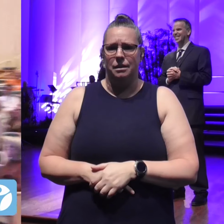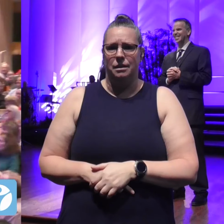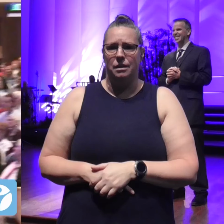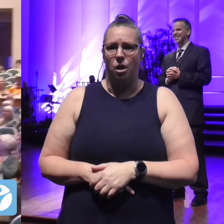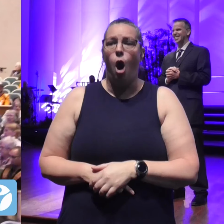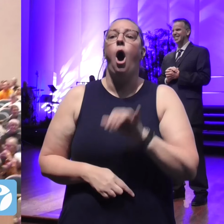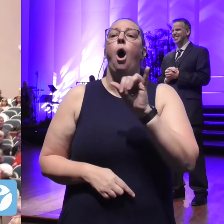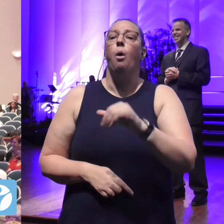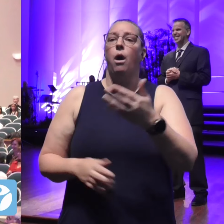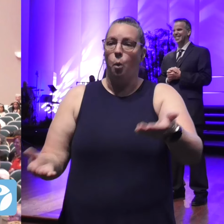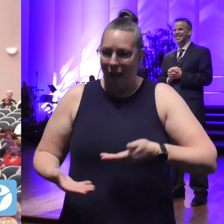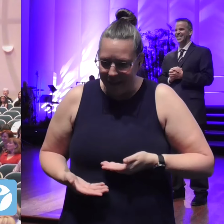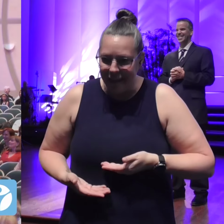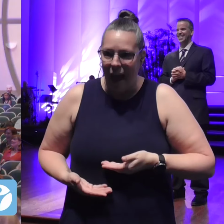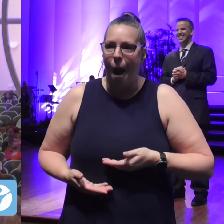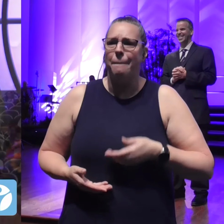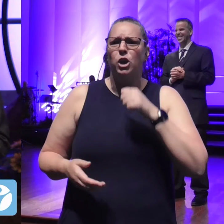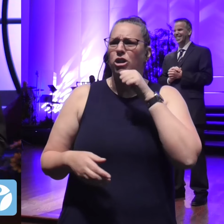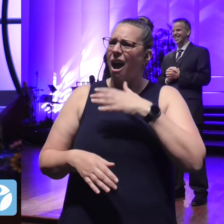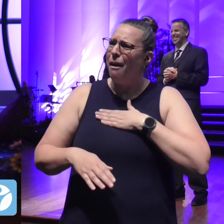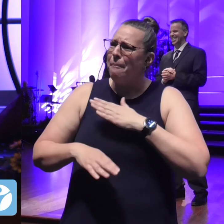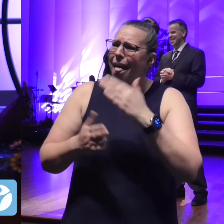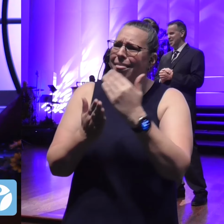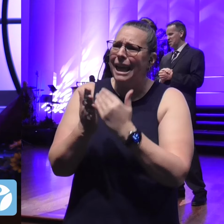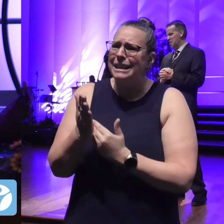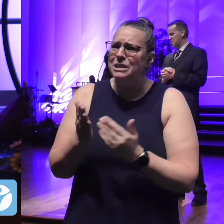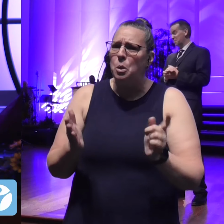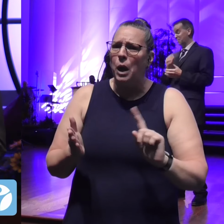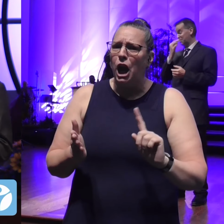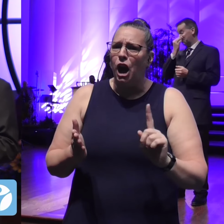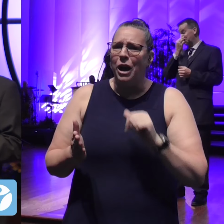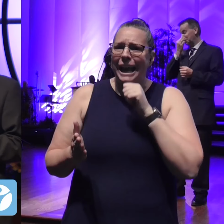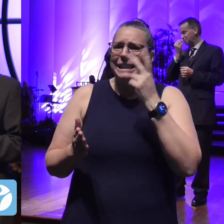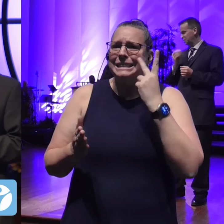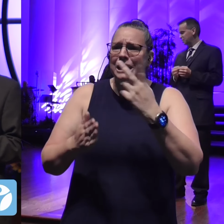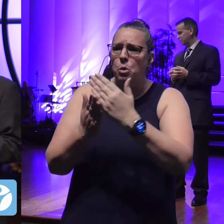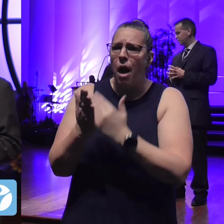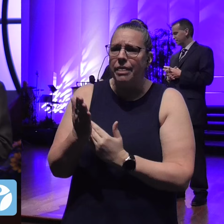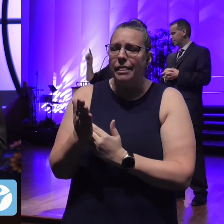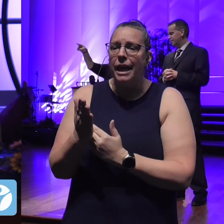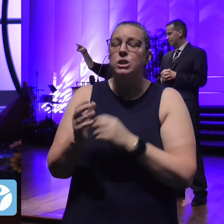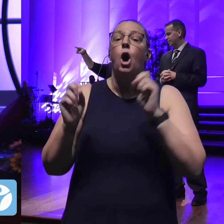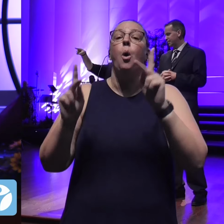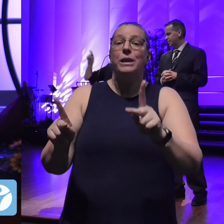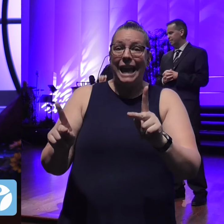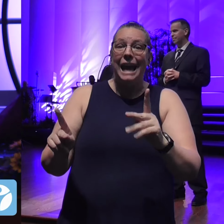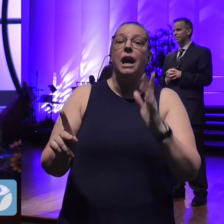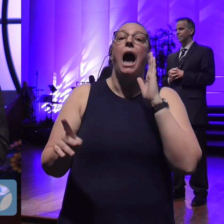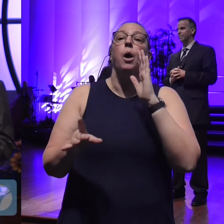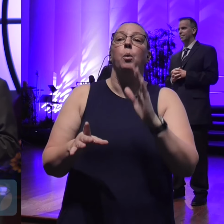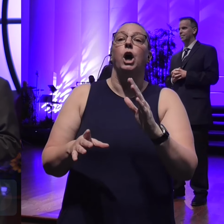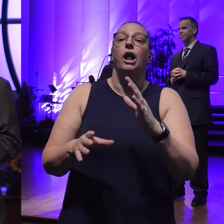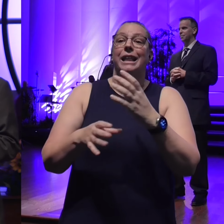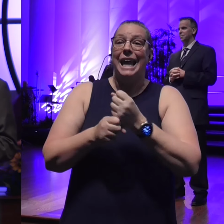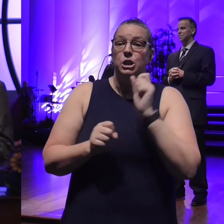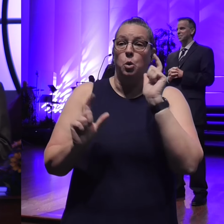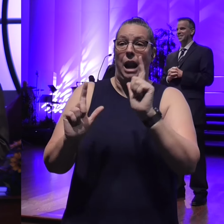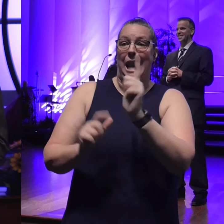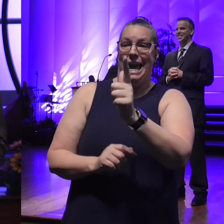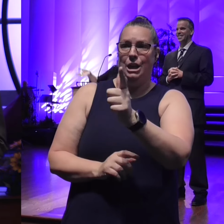Welcome. You're not on the list, are you? Where are you? I didn't see you on the list. Okay, I'll get you later, okay? Thank